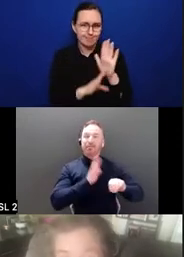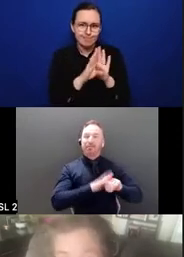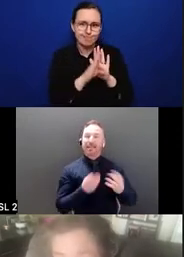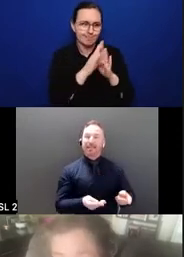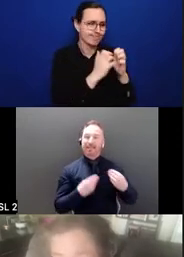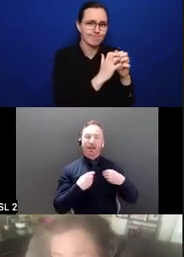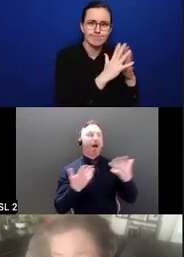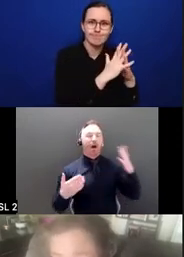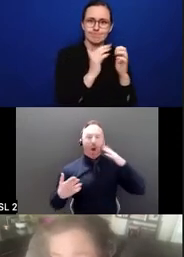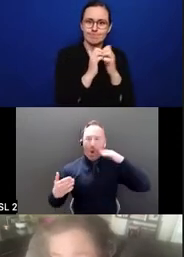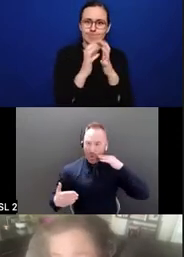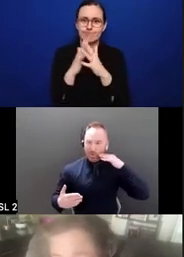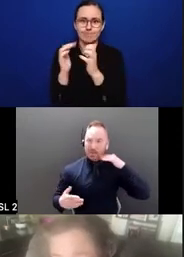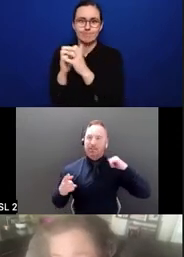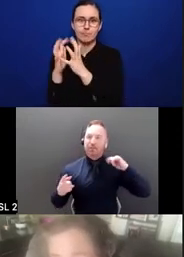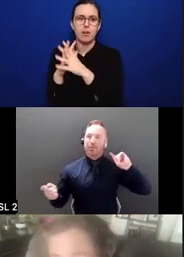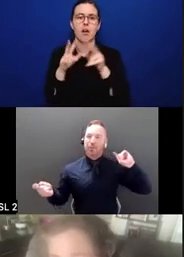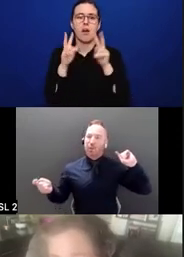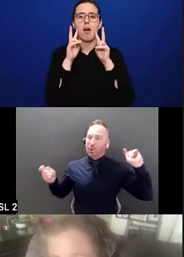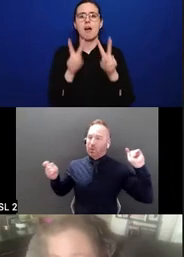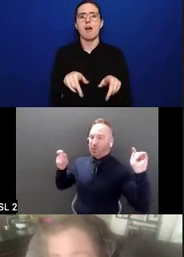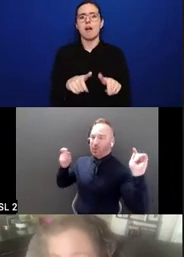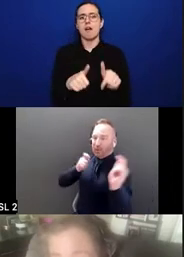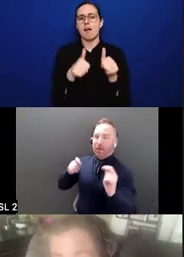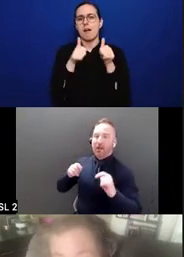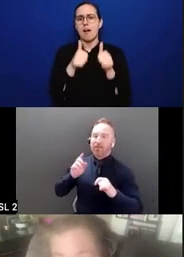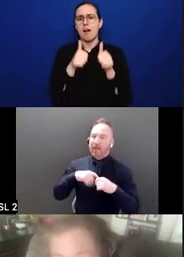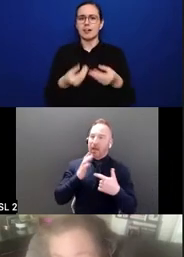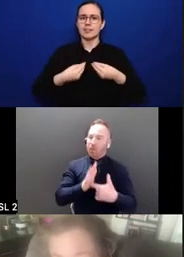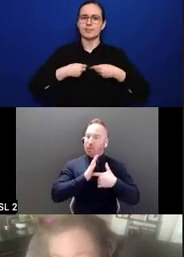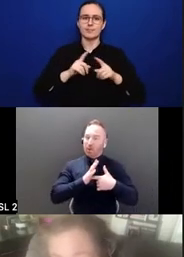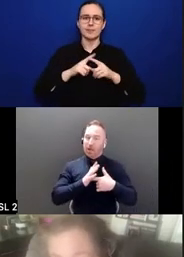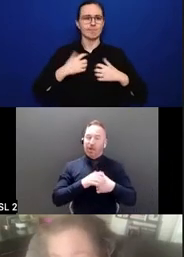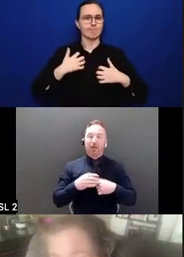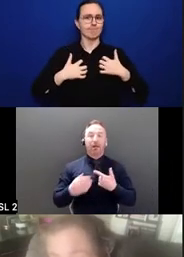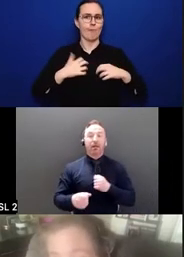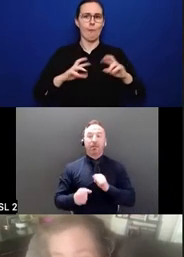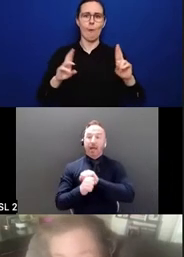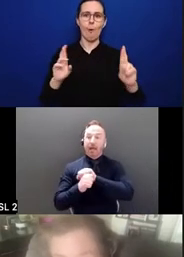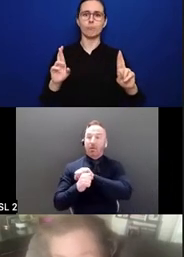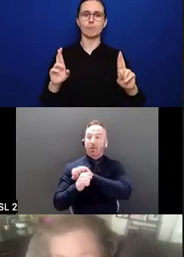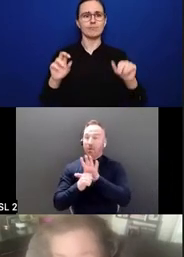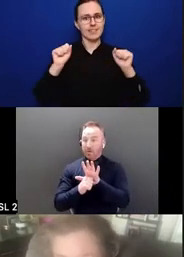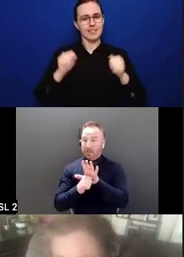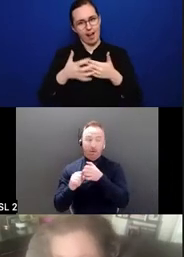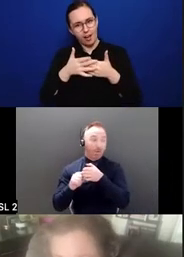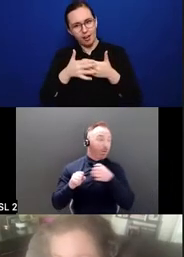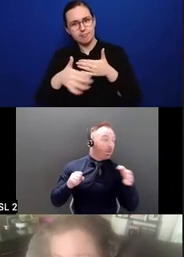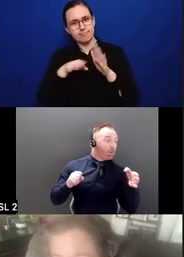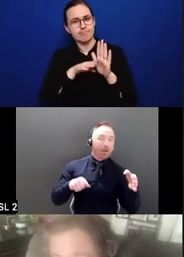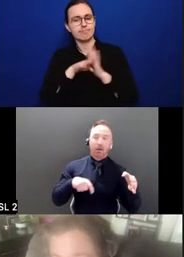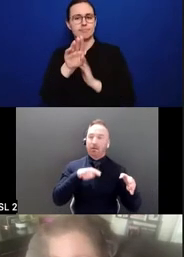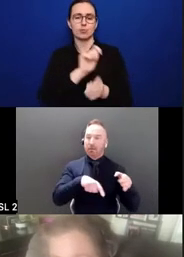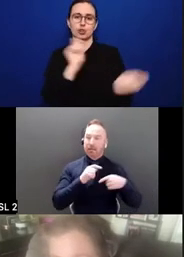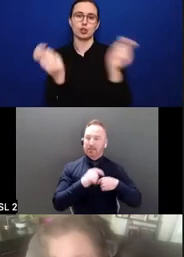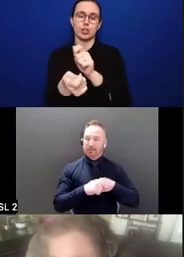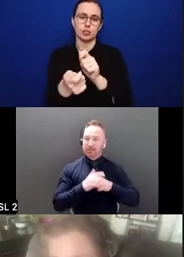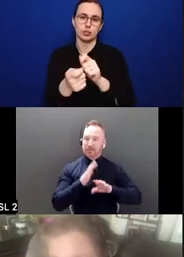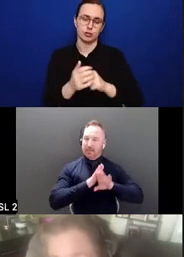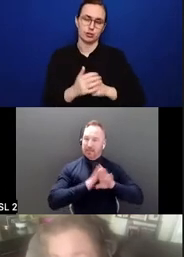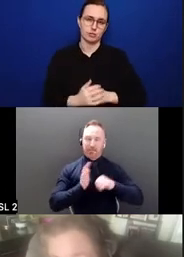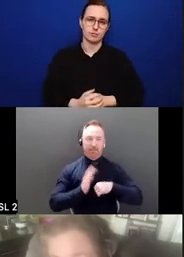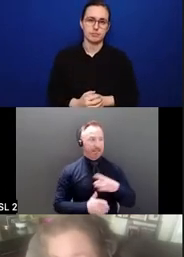so sorely needed. To build back better after a global pandemic requires amplifying the needs of disabled